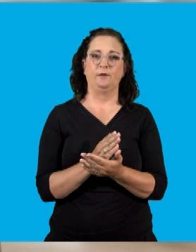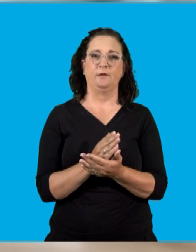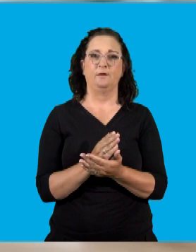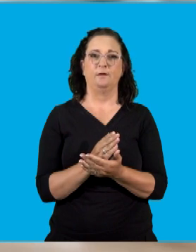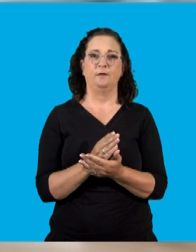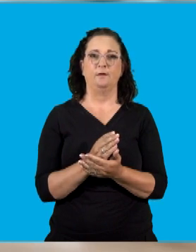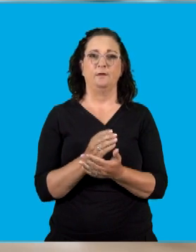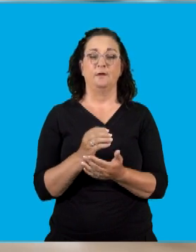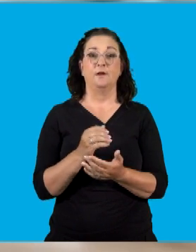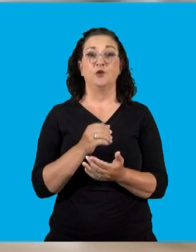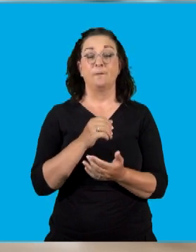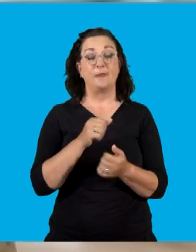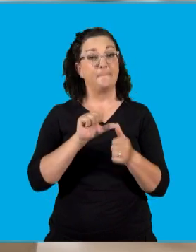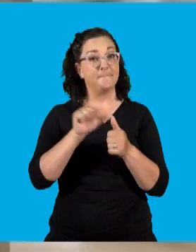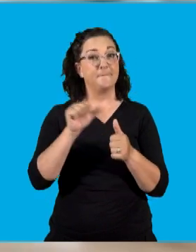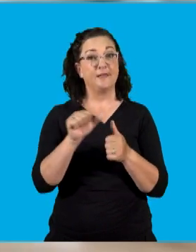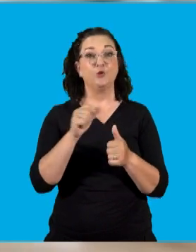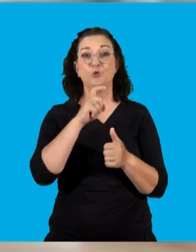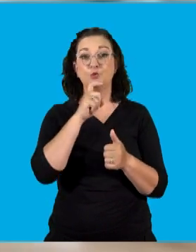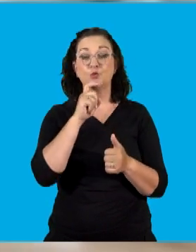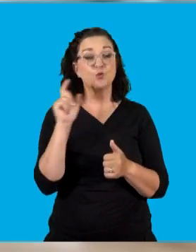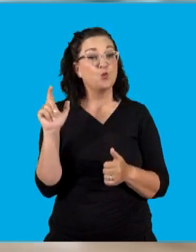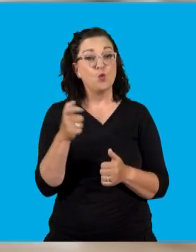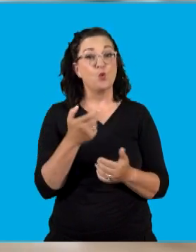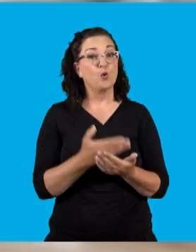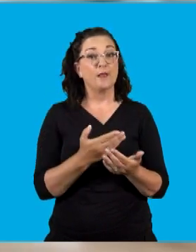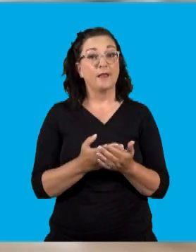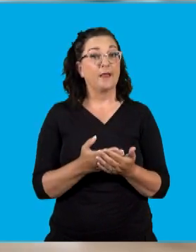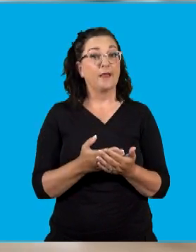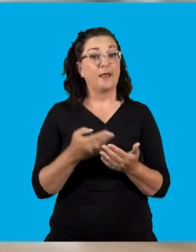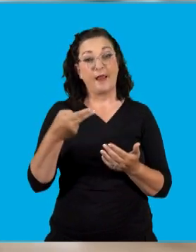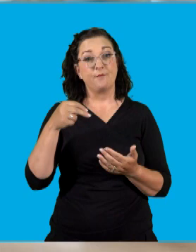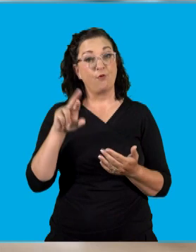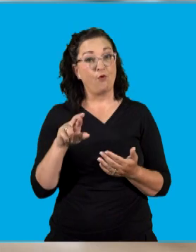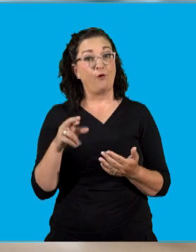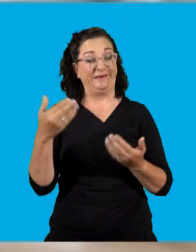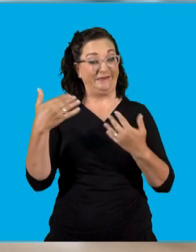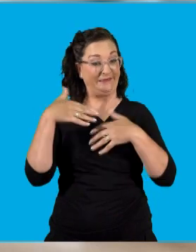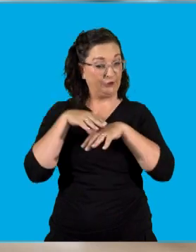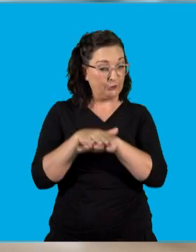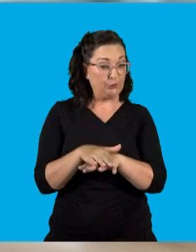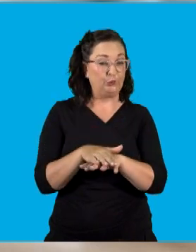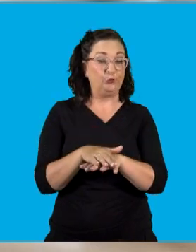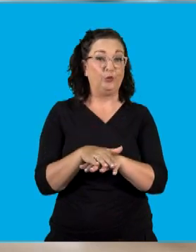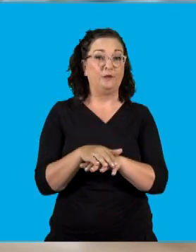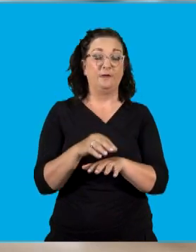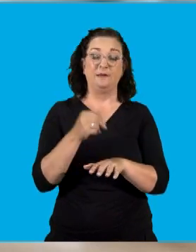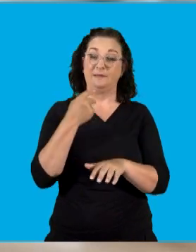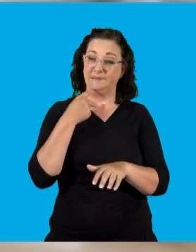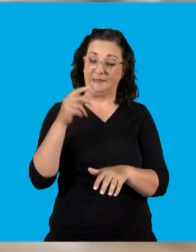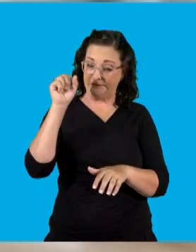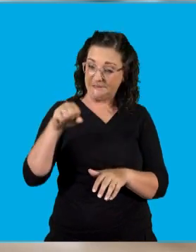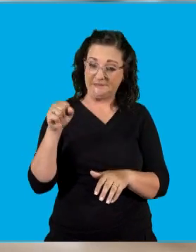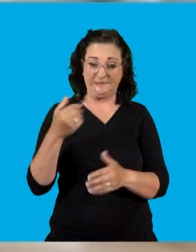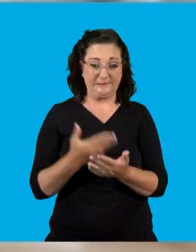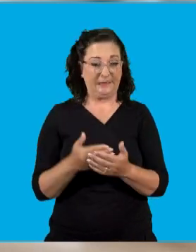we make the best use of human resources. Each and every person, we use them according to their